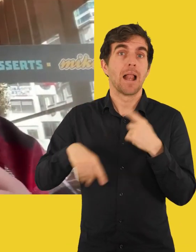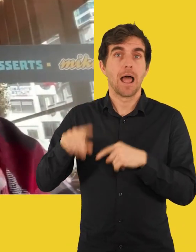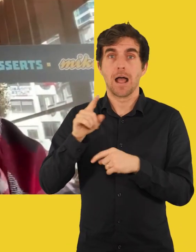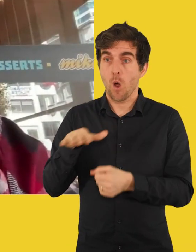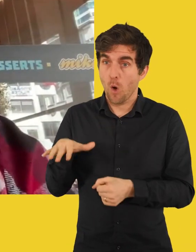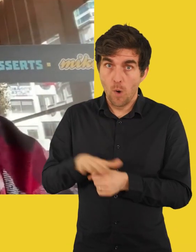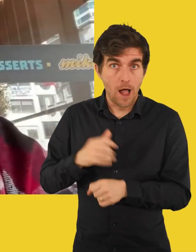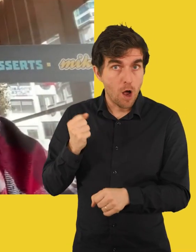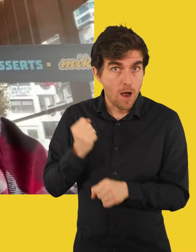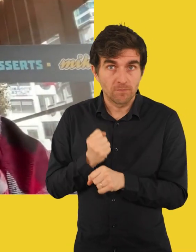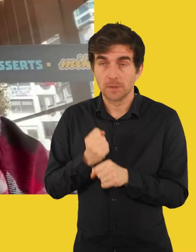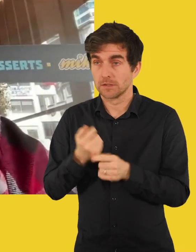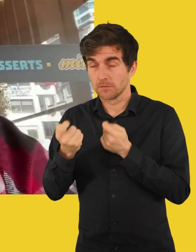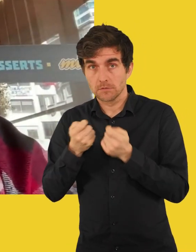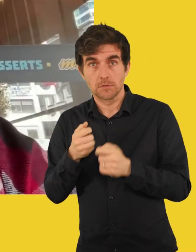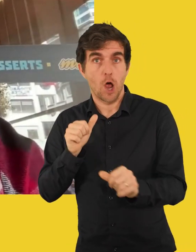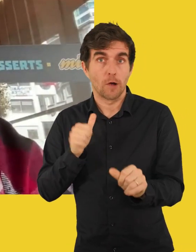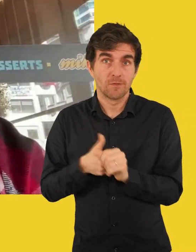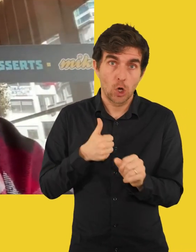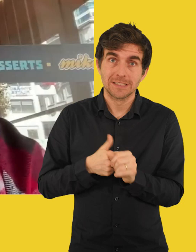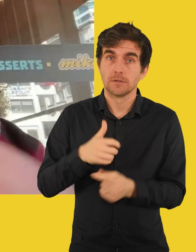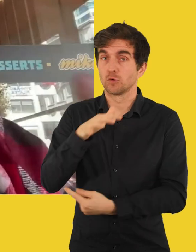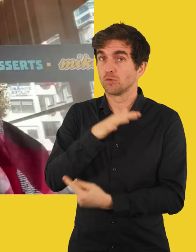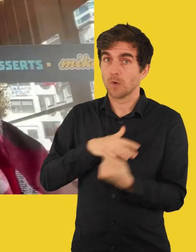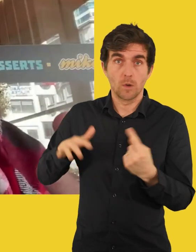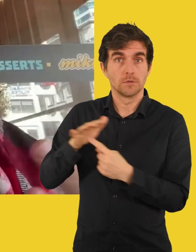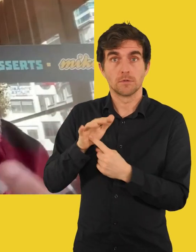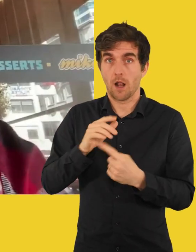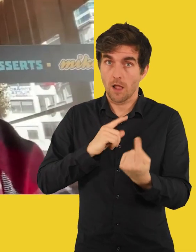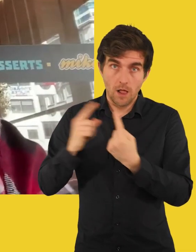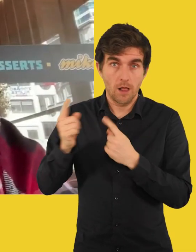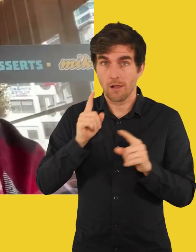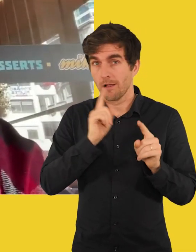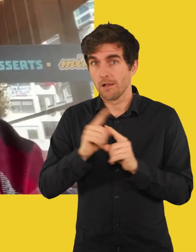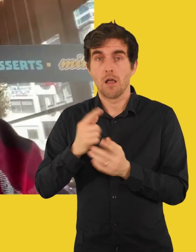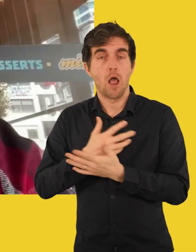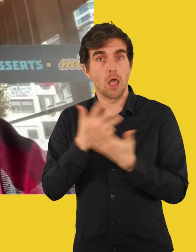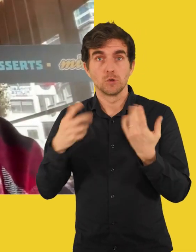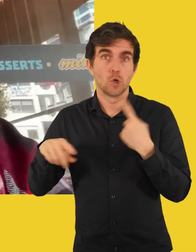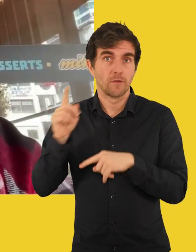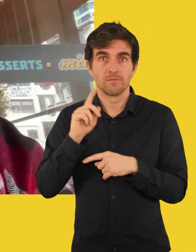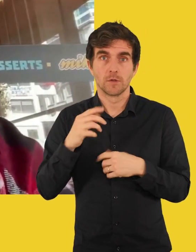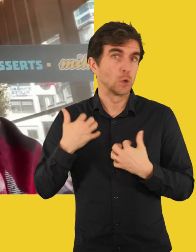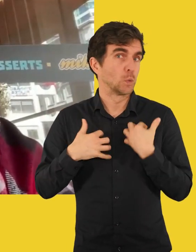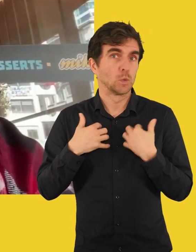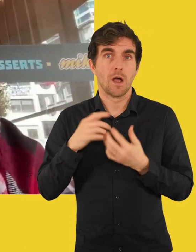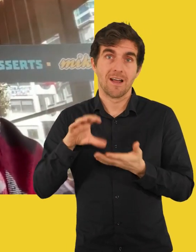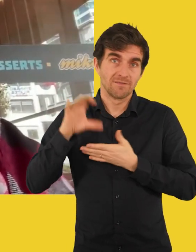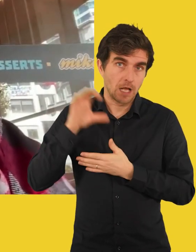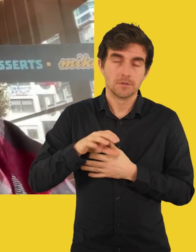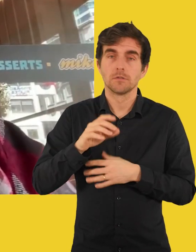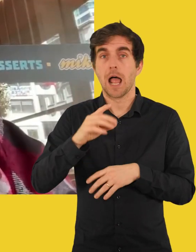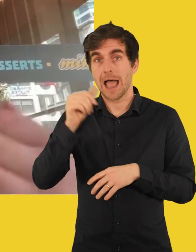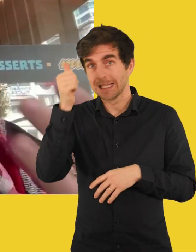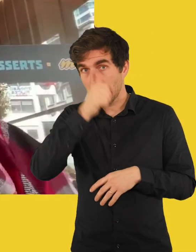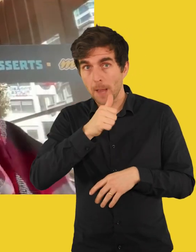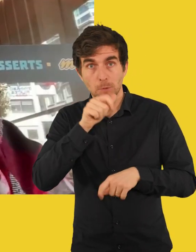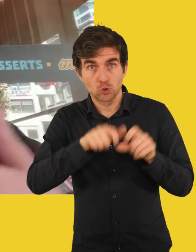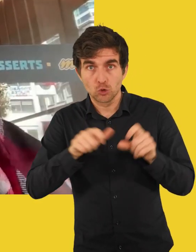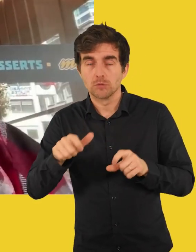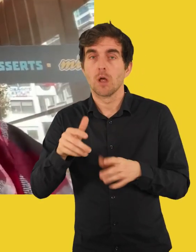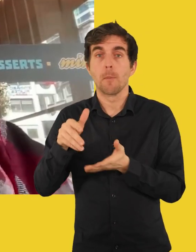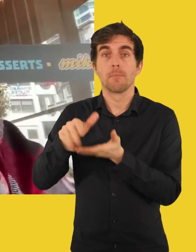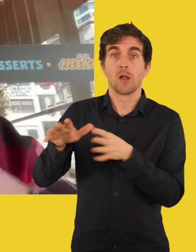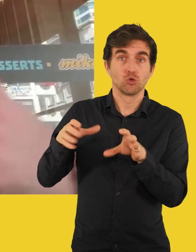officials, local governments representatives, advocates, social entrepreneurs, investors. Yeah, it's really exciting. A lot of investors,